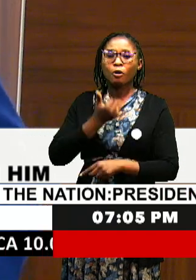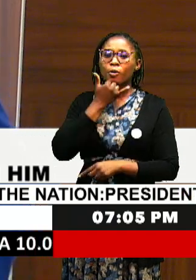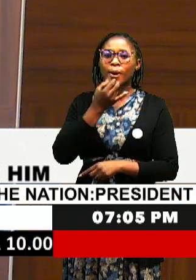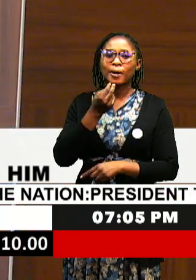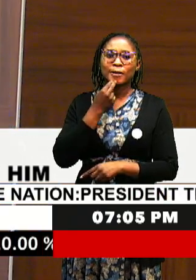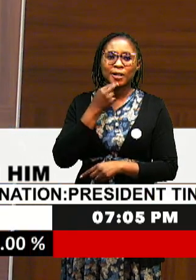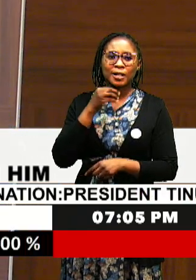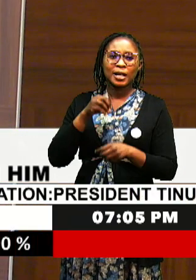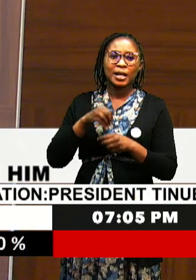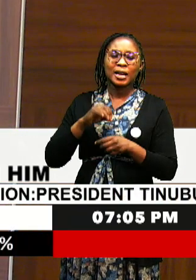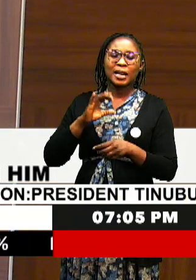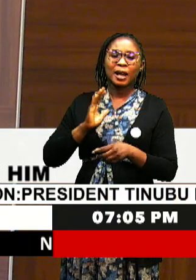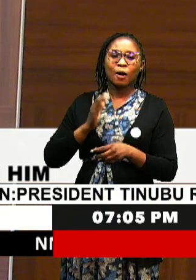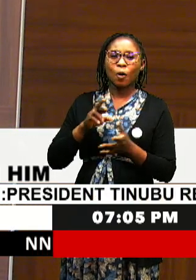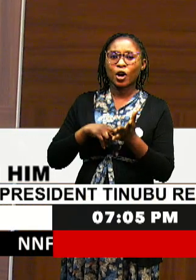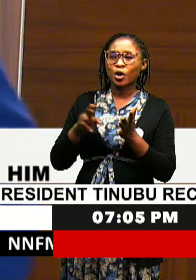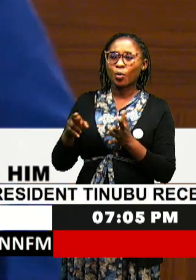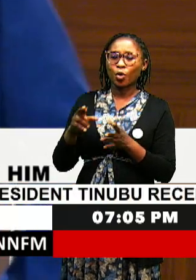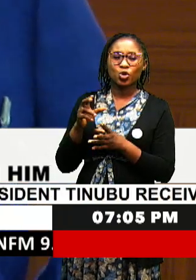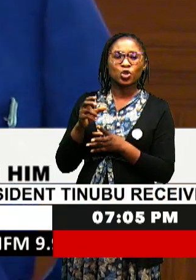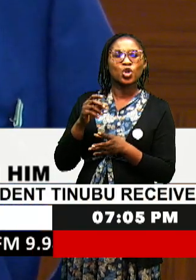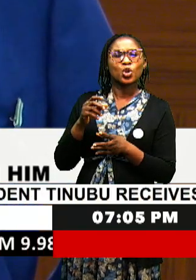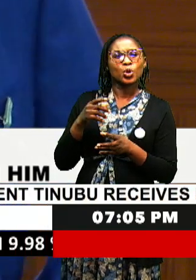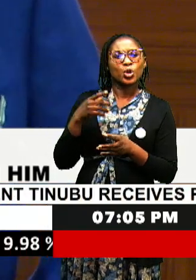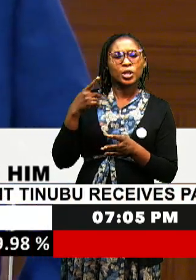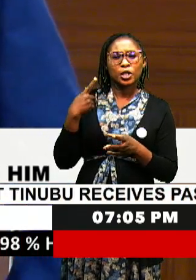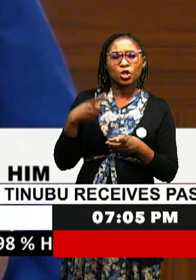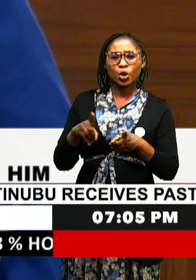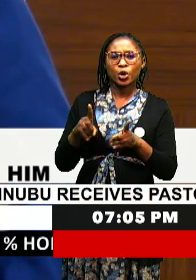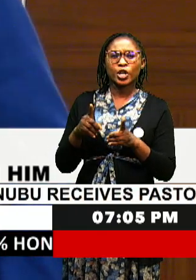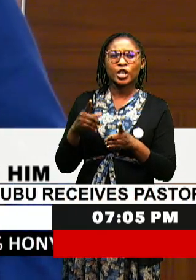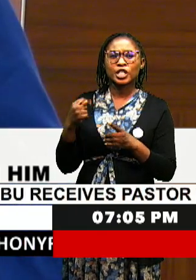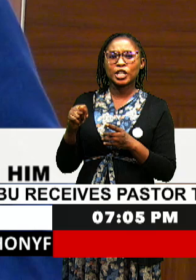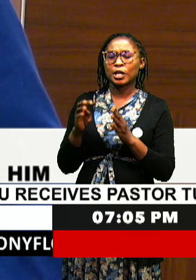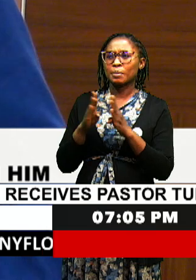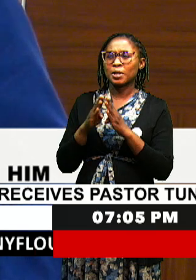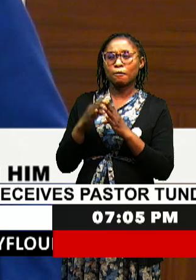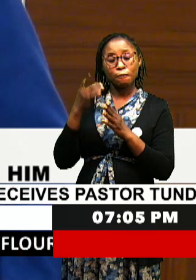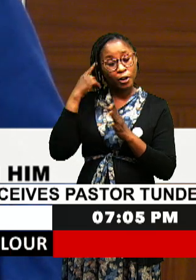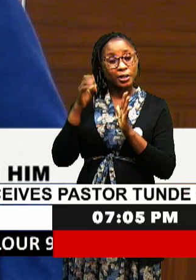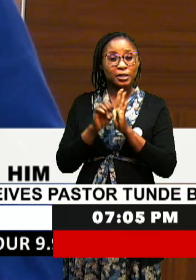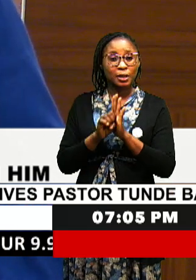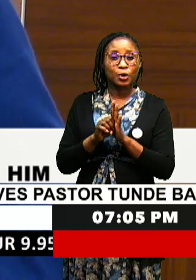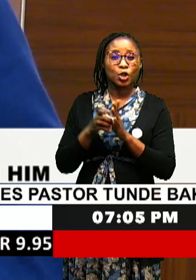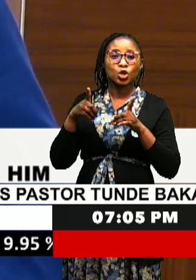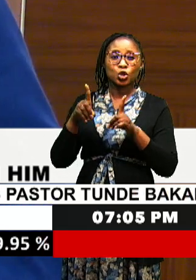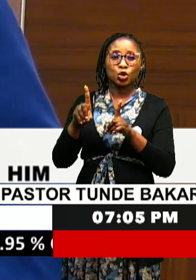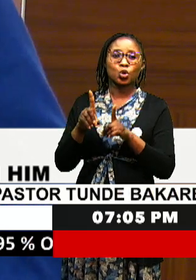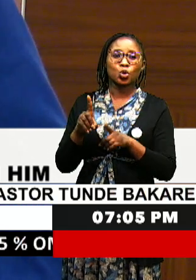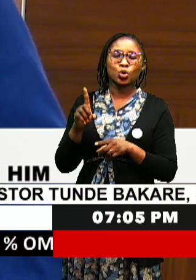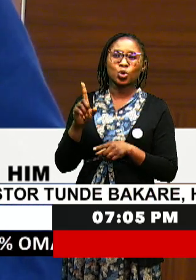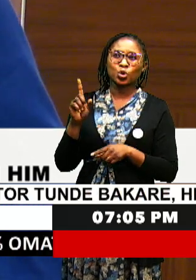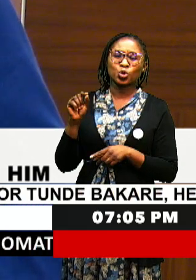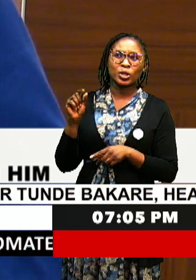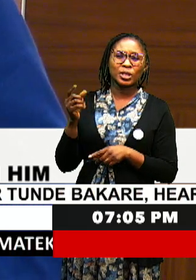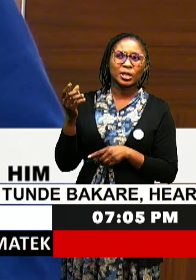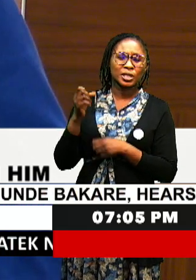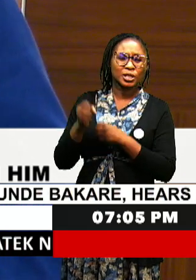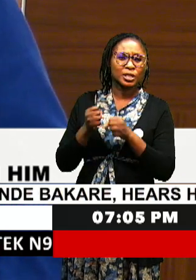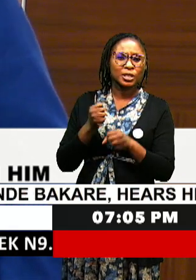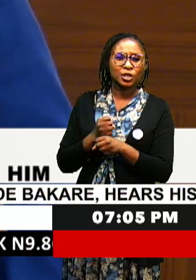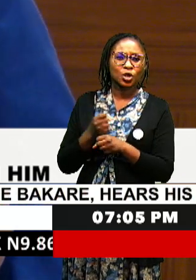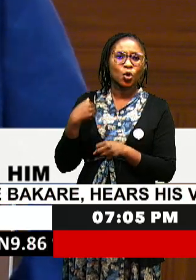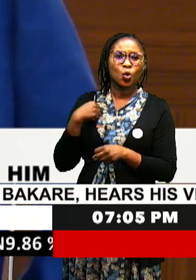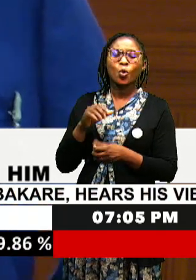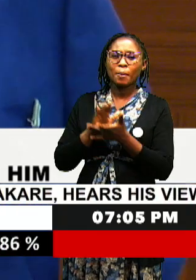Some of our goals may seem very ambitious. For example, during the next 20 years, we